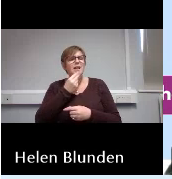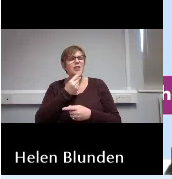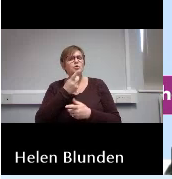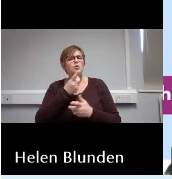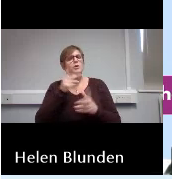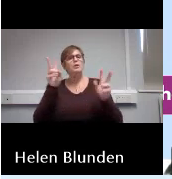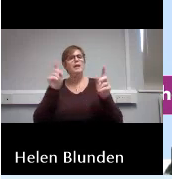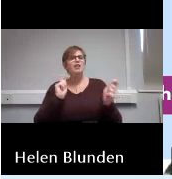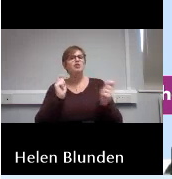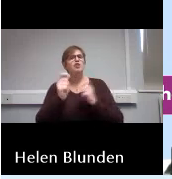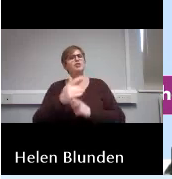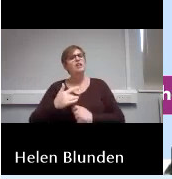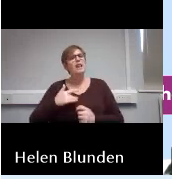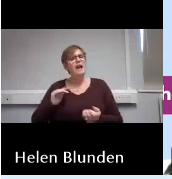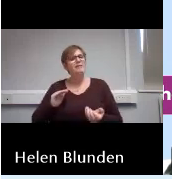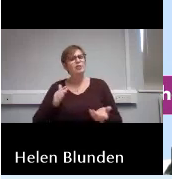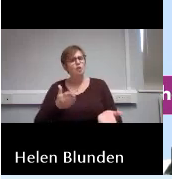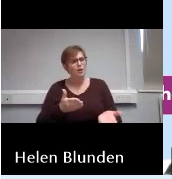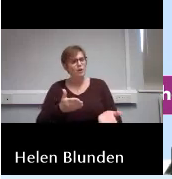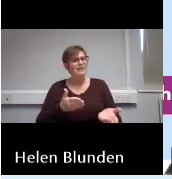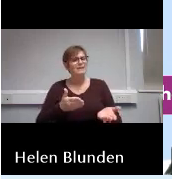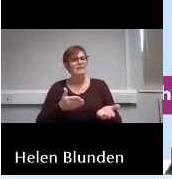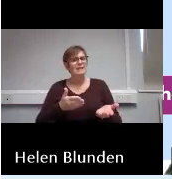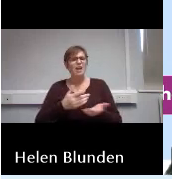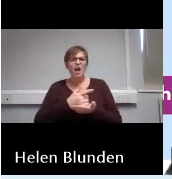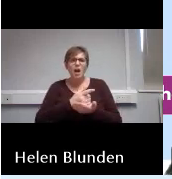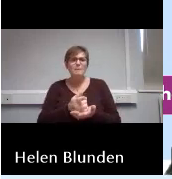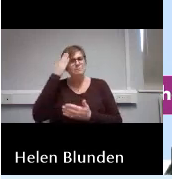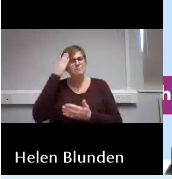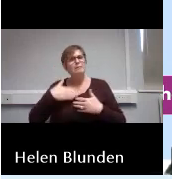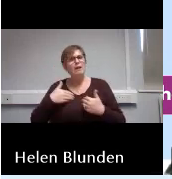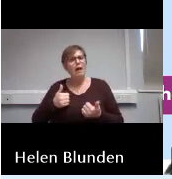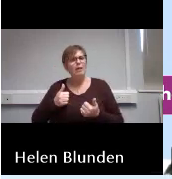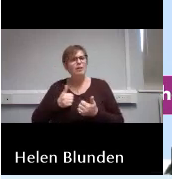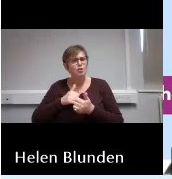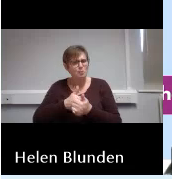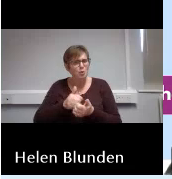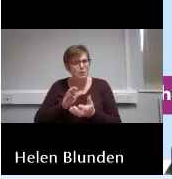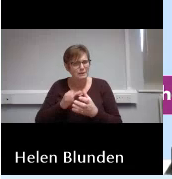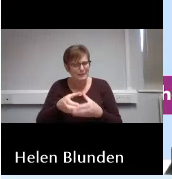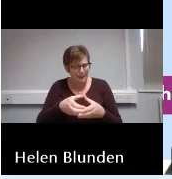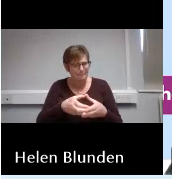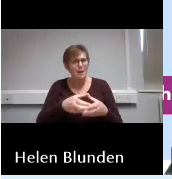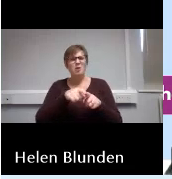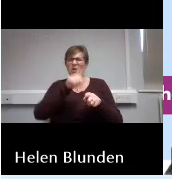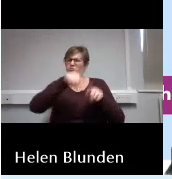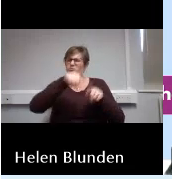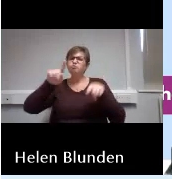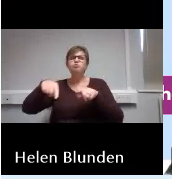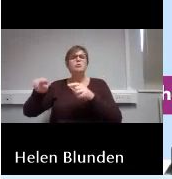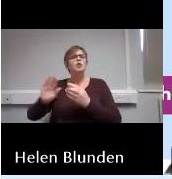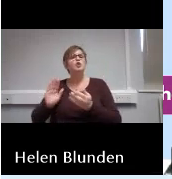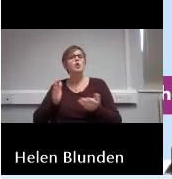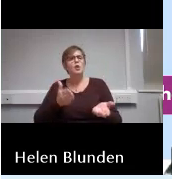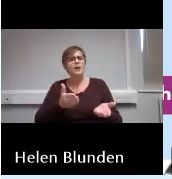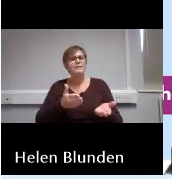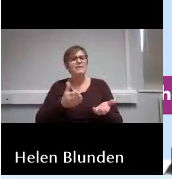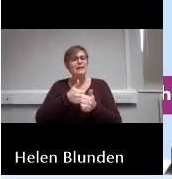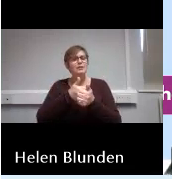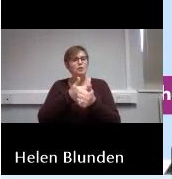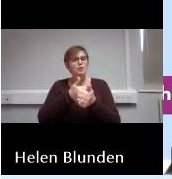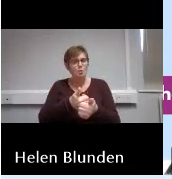Lives services, the Compass mental health support teams, and a range of other services that